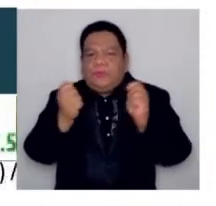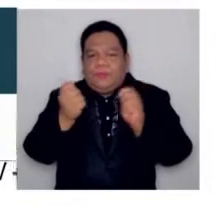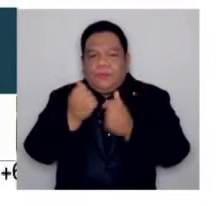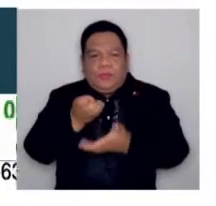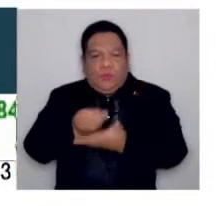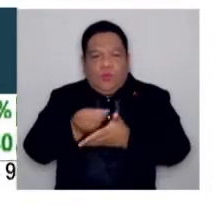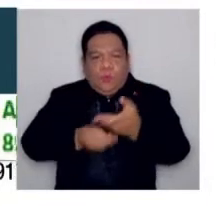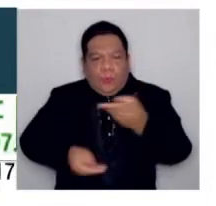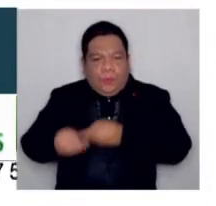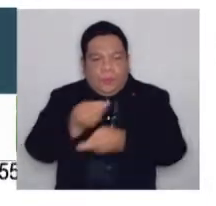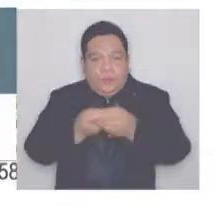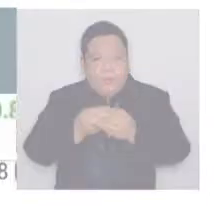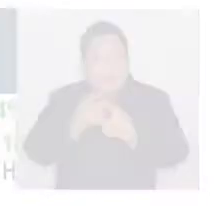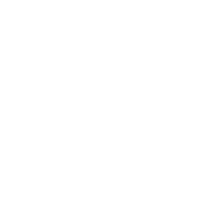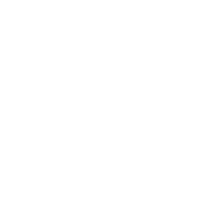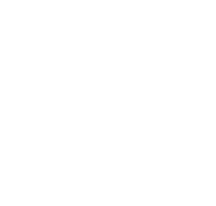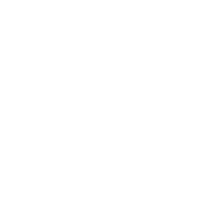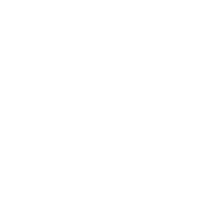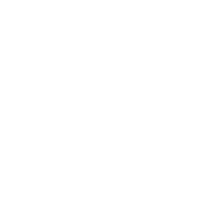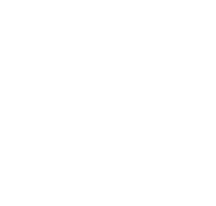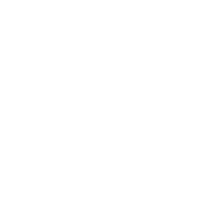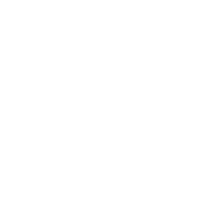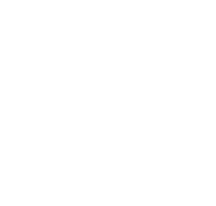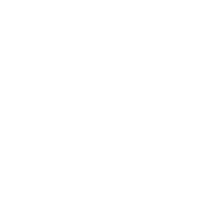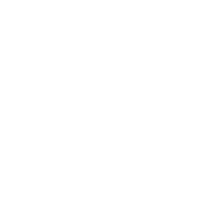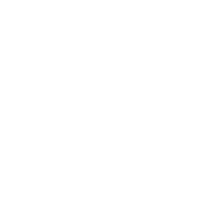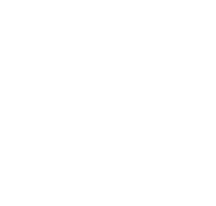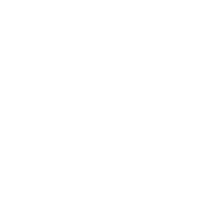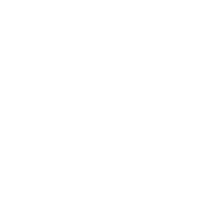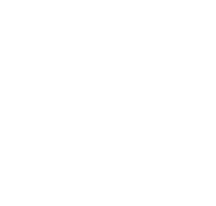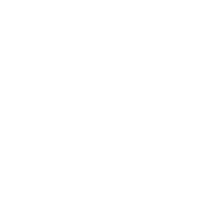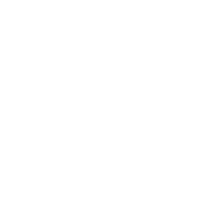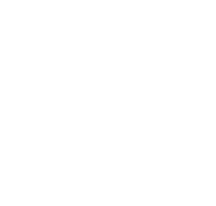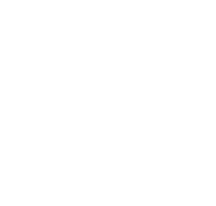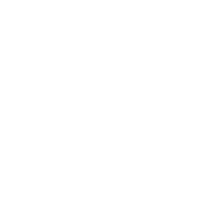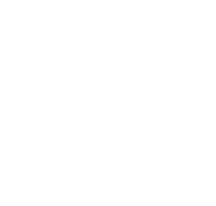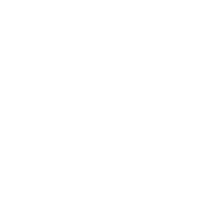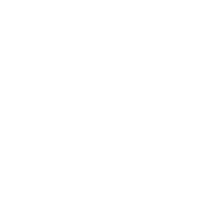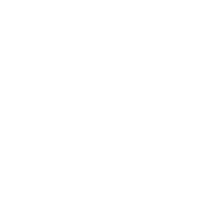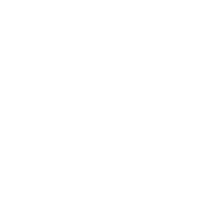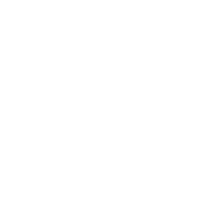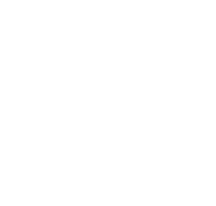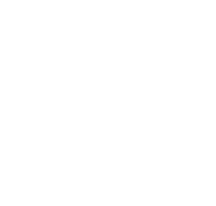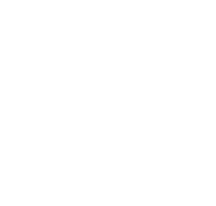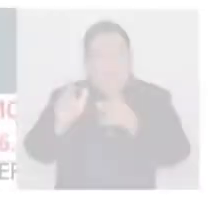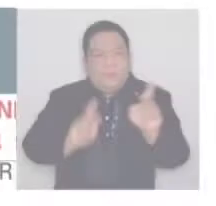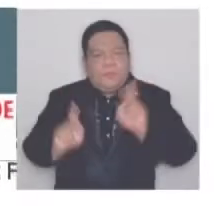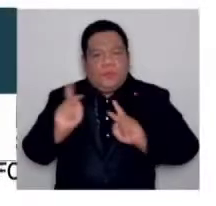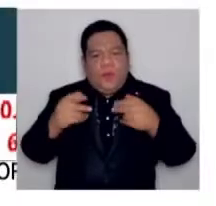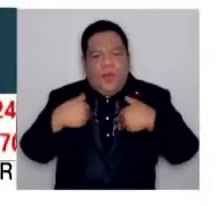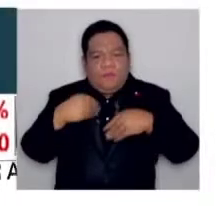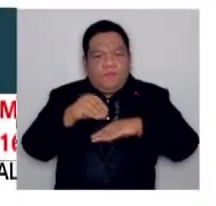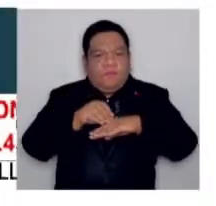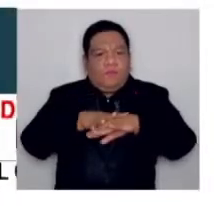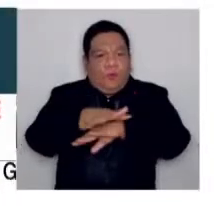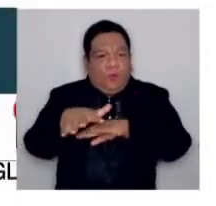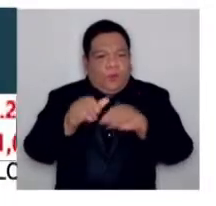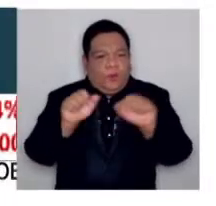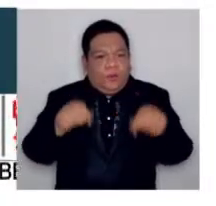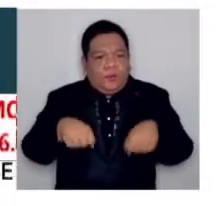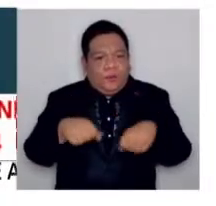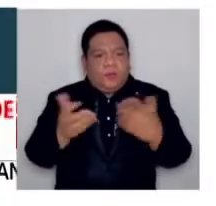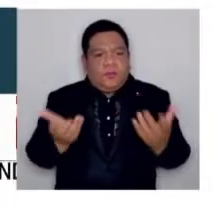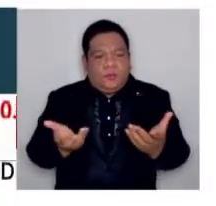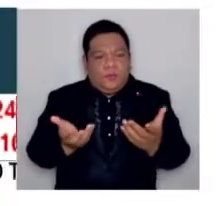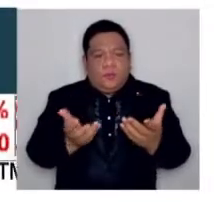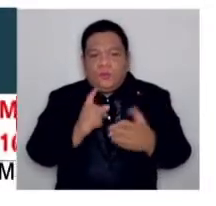mas nakakaangat, they have a certain circle of people that they have influence over. So